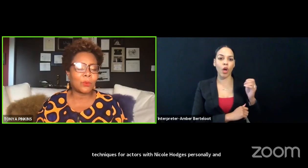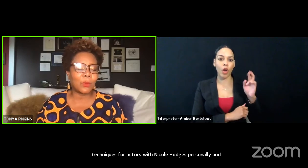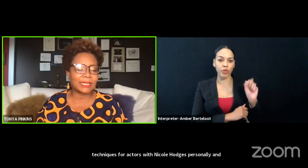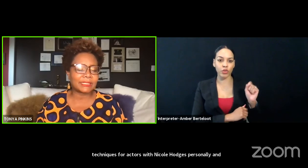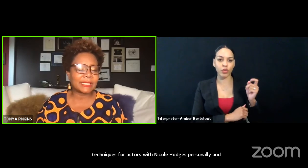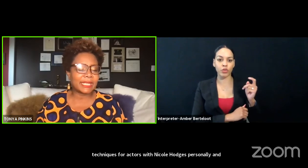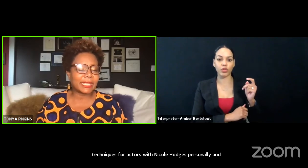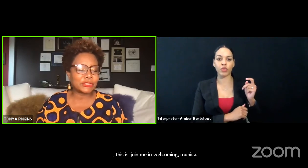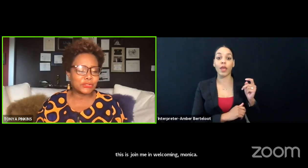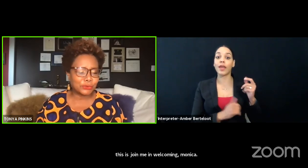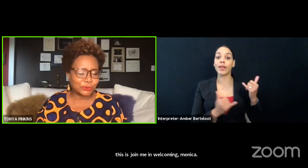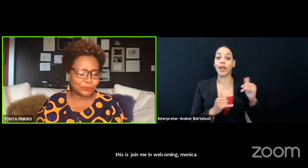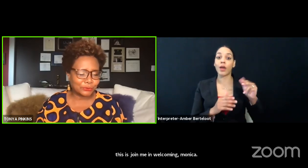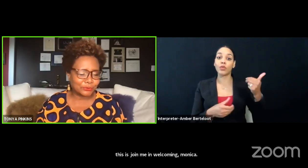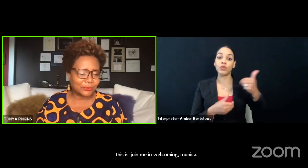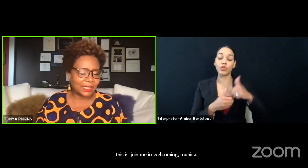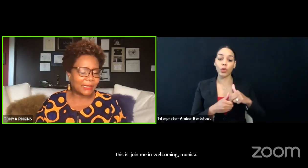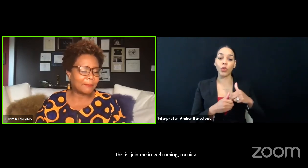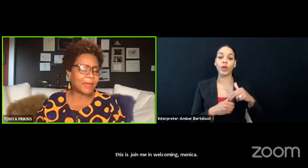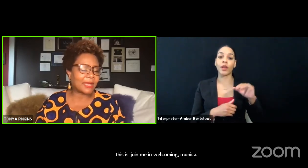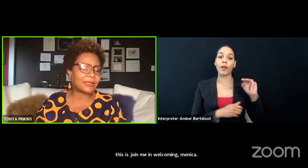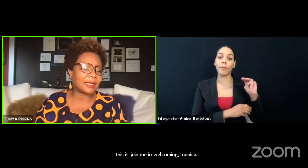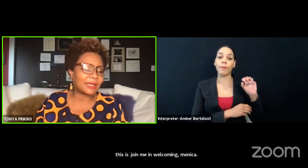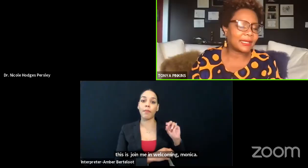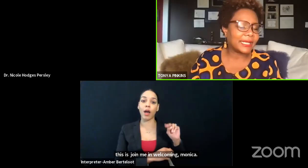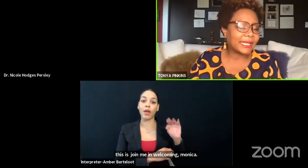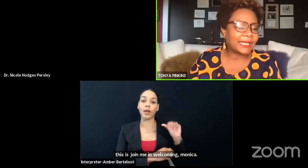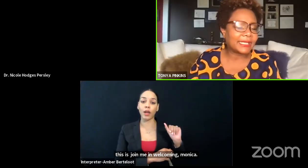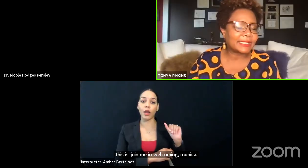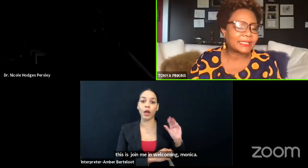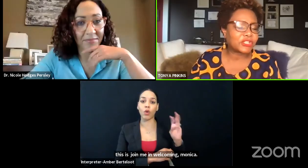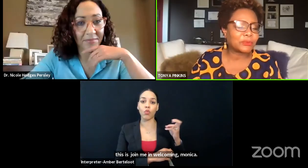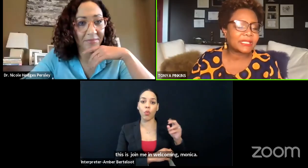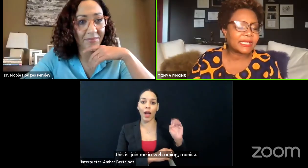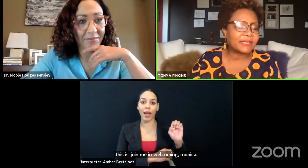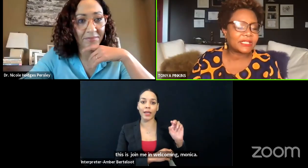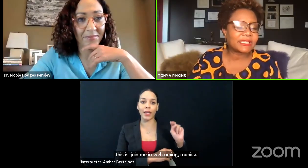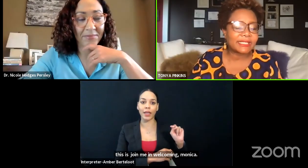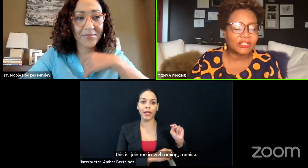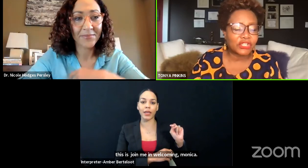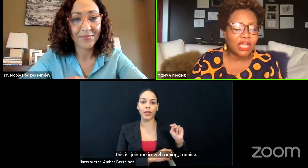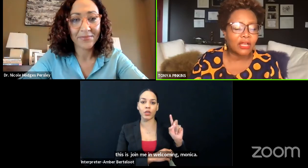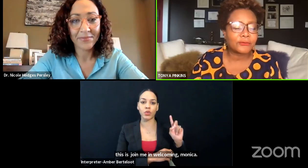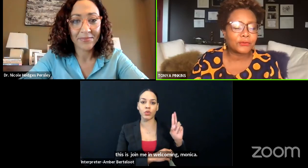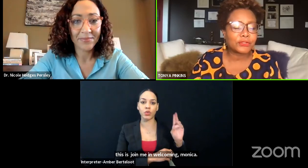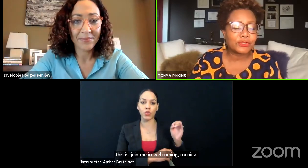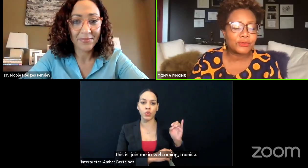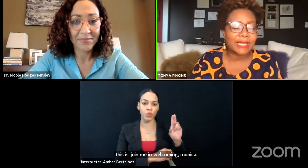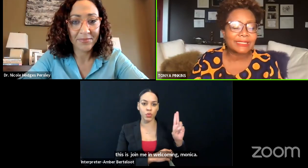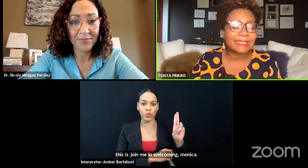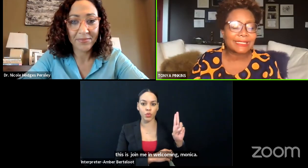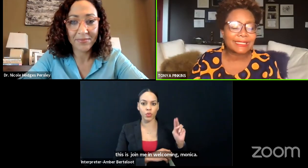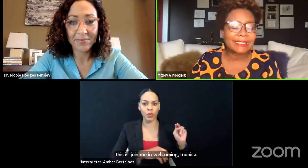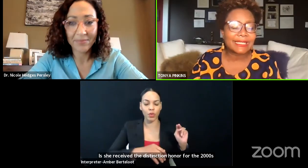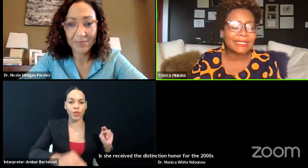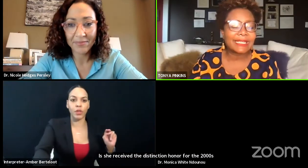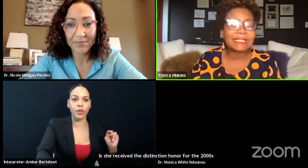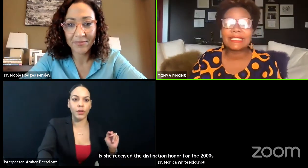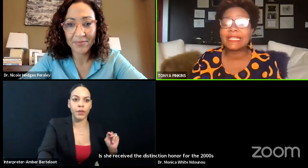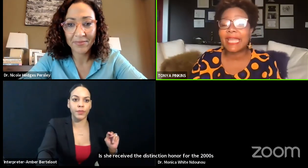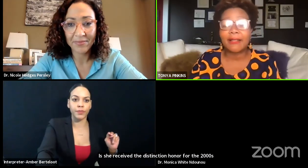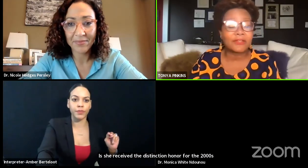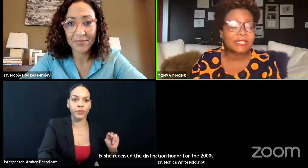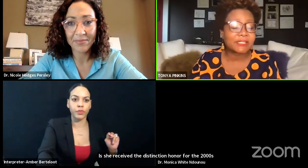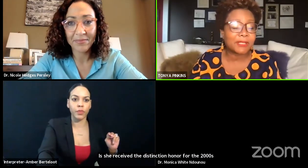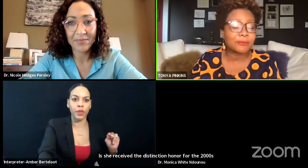Monica White Ndoudou. Monica is, she received the distinction honor for the 2016